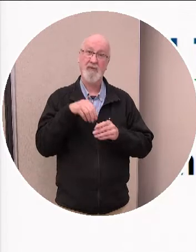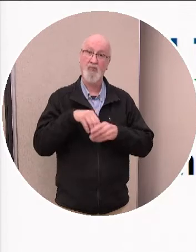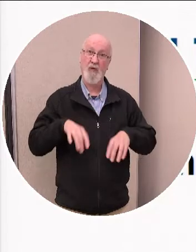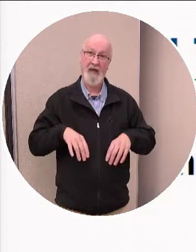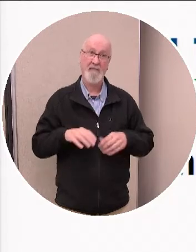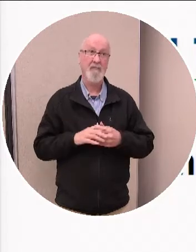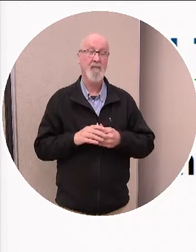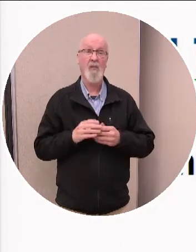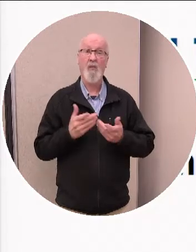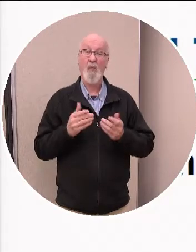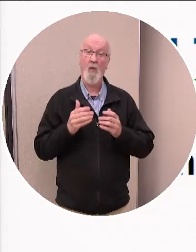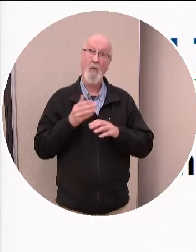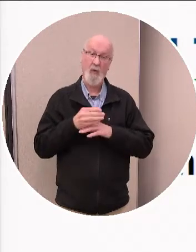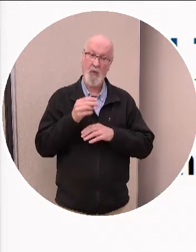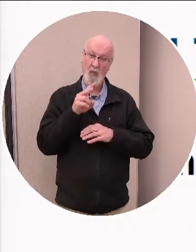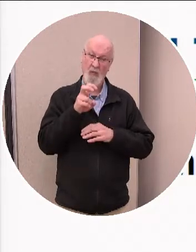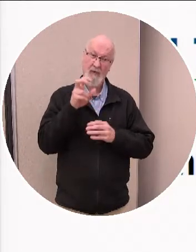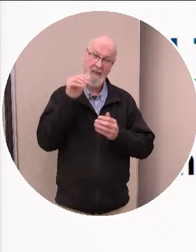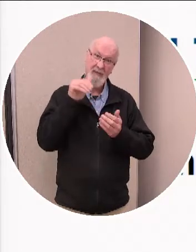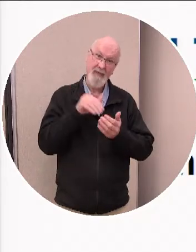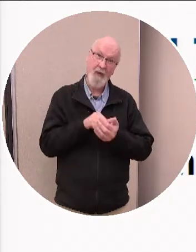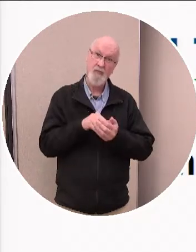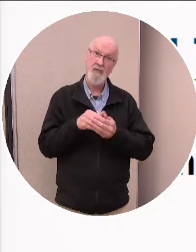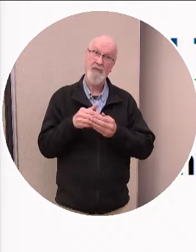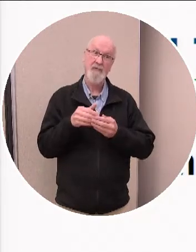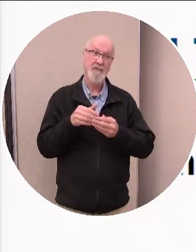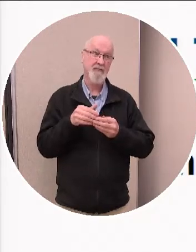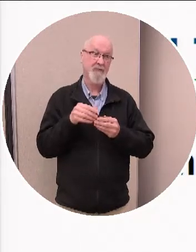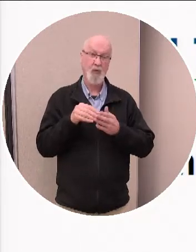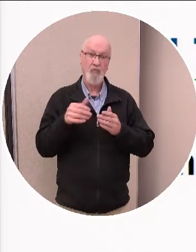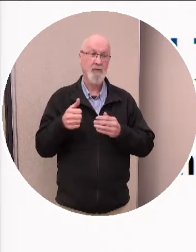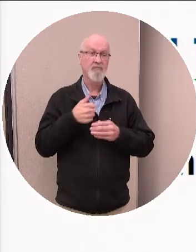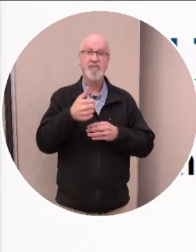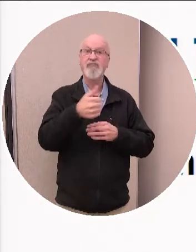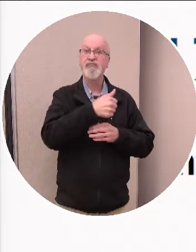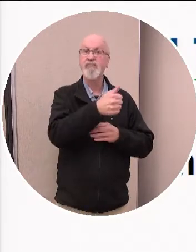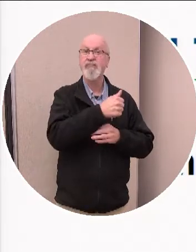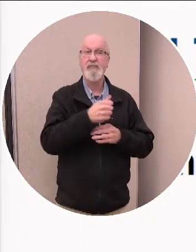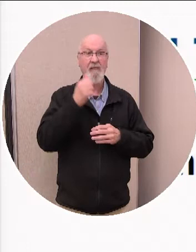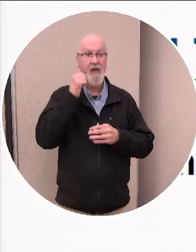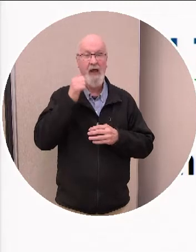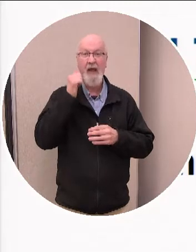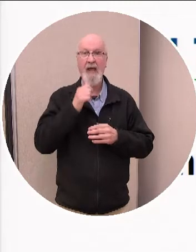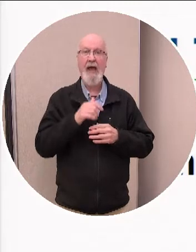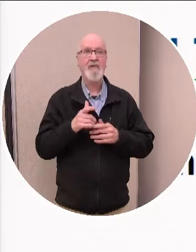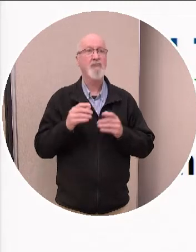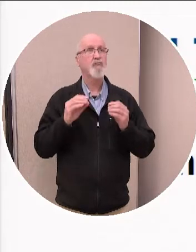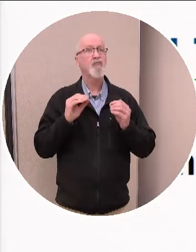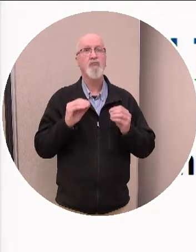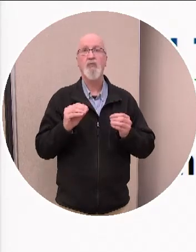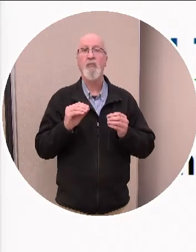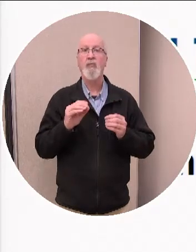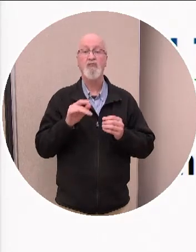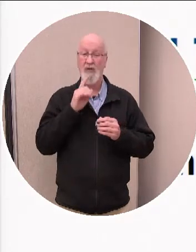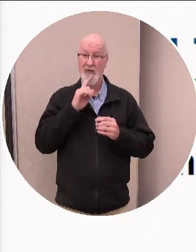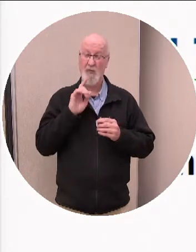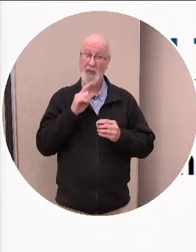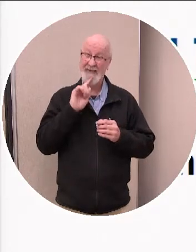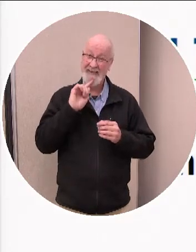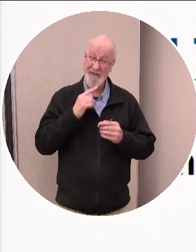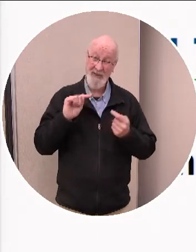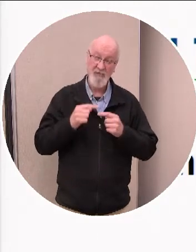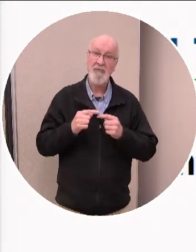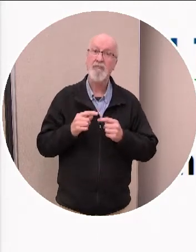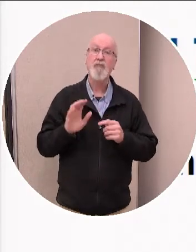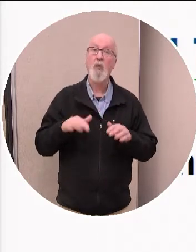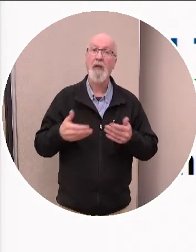over 200,000 daily routes driven, and there were no major student injuries, thank God, and there